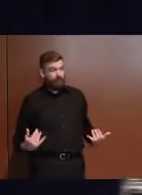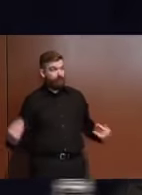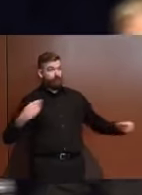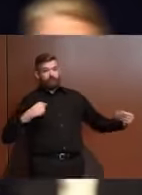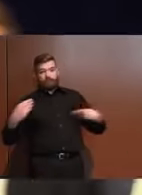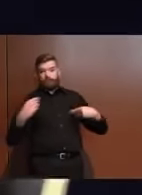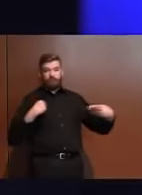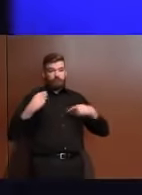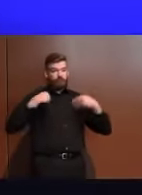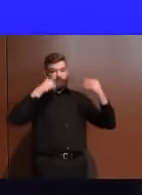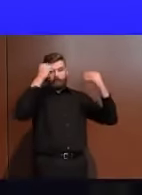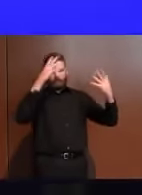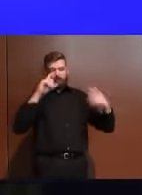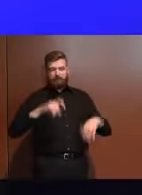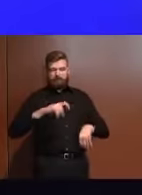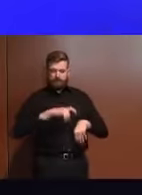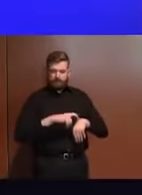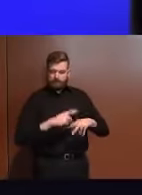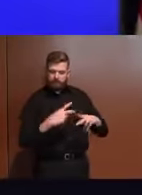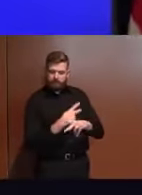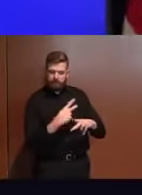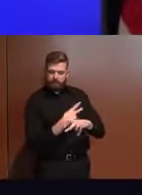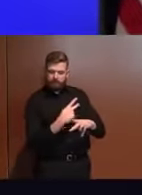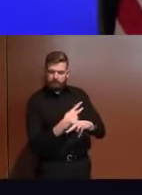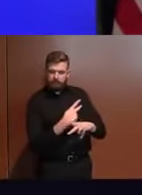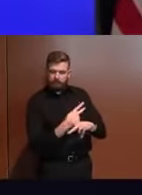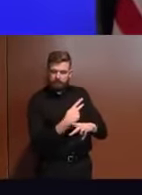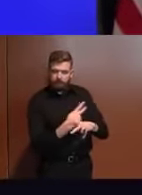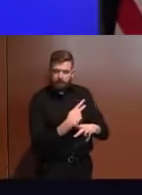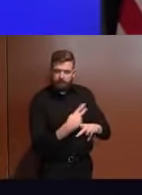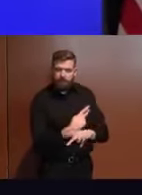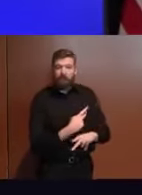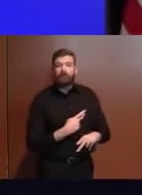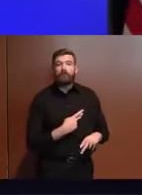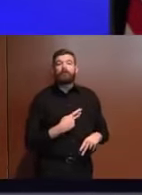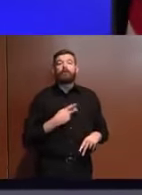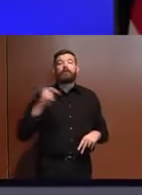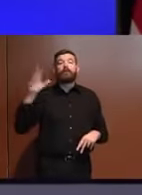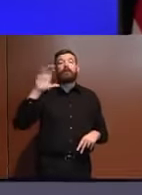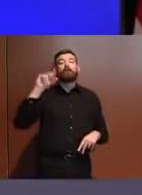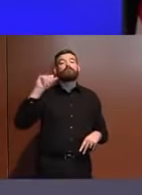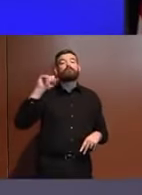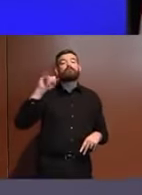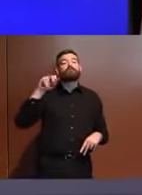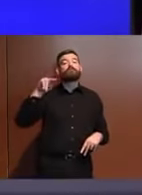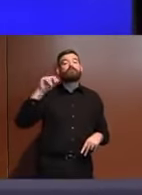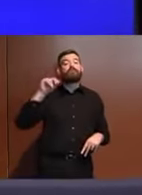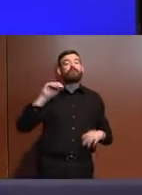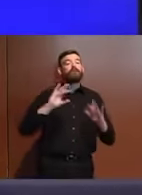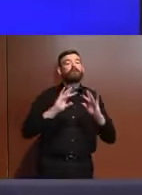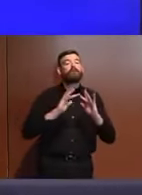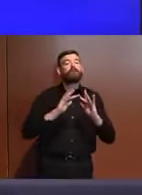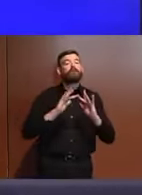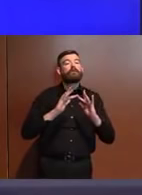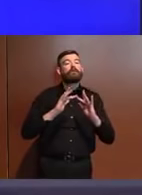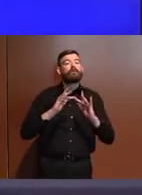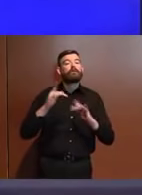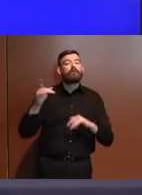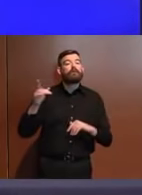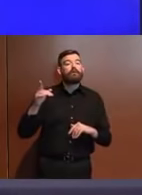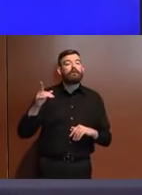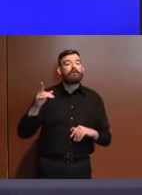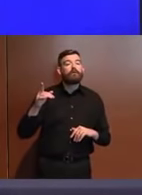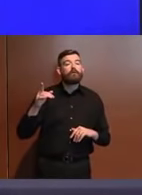gotten reports that casinos, while operating online gambling, dealers are not encouraged to participate in